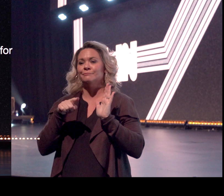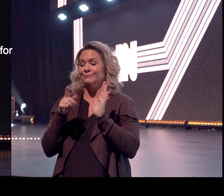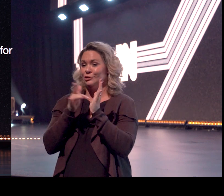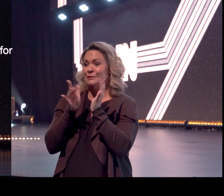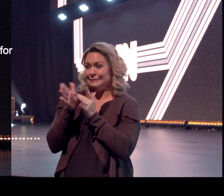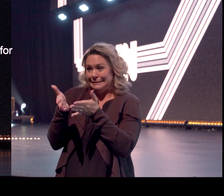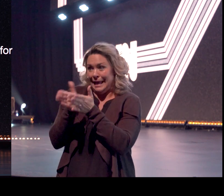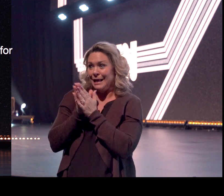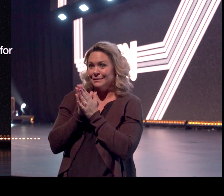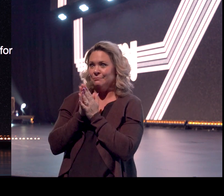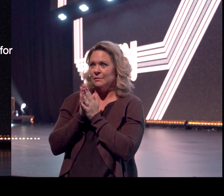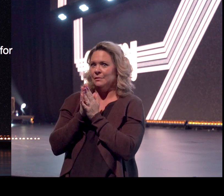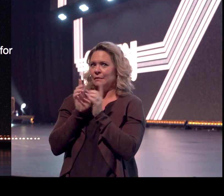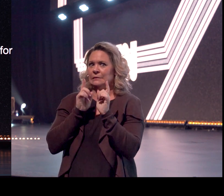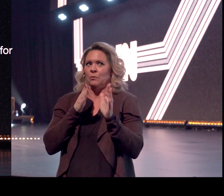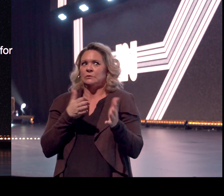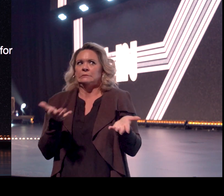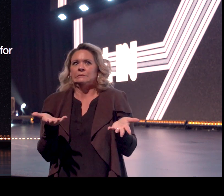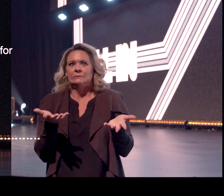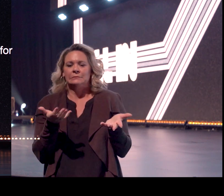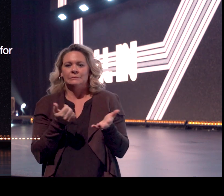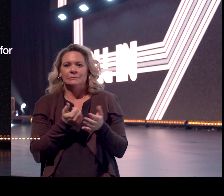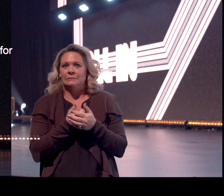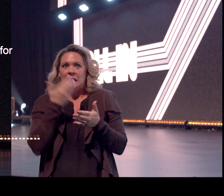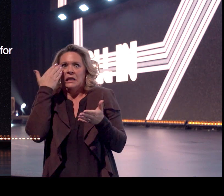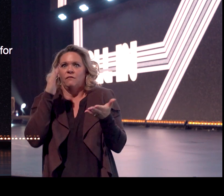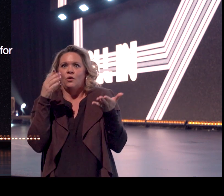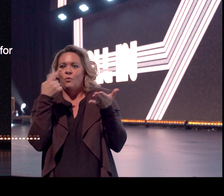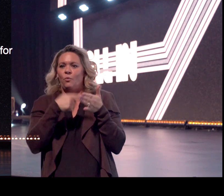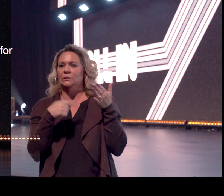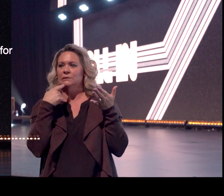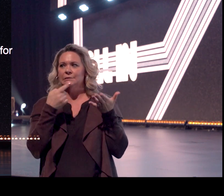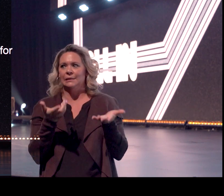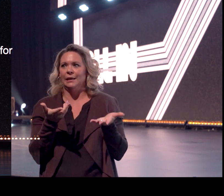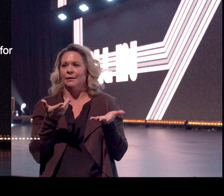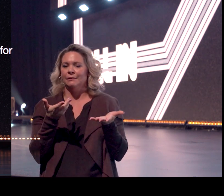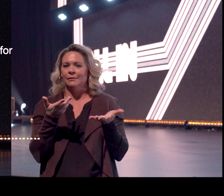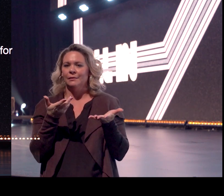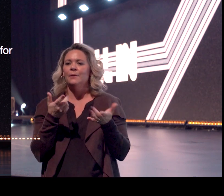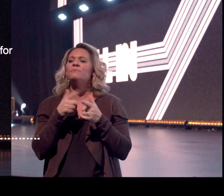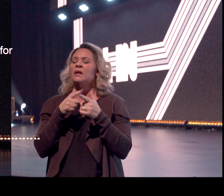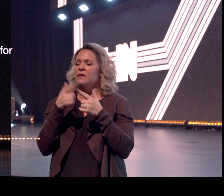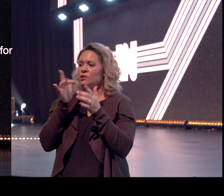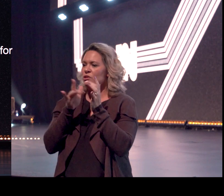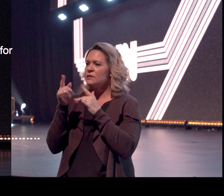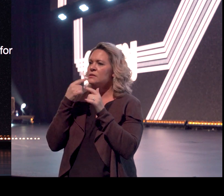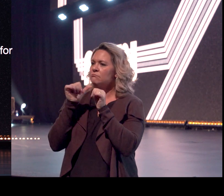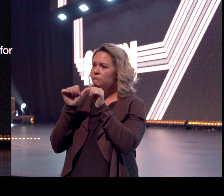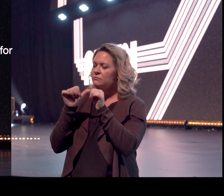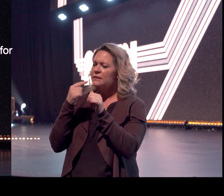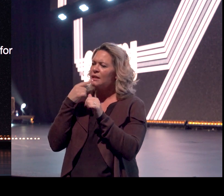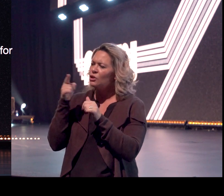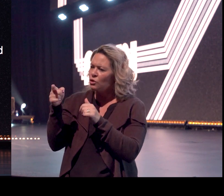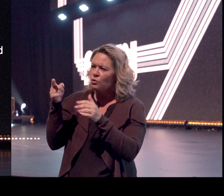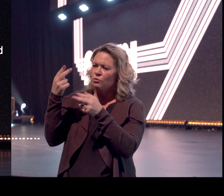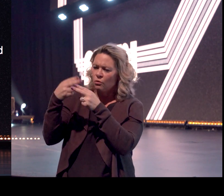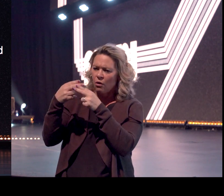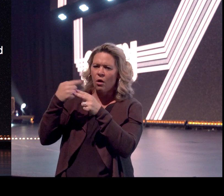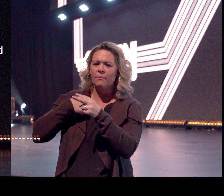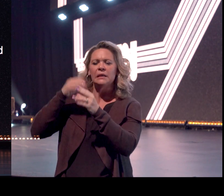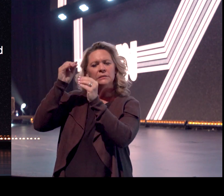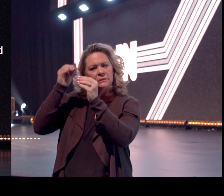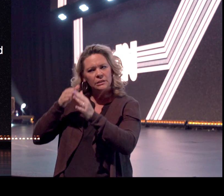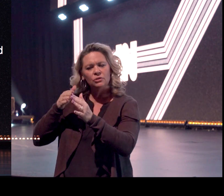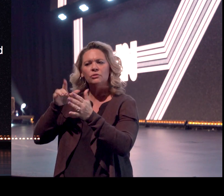for you? And I bet you, it's like silence. They don't even know what to say. He goes on, you call